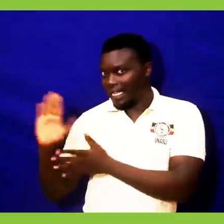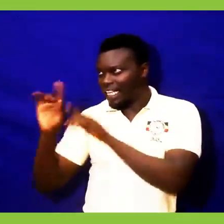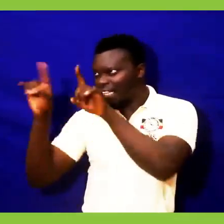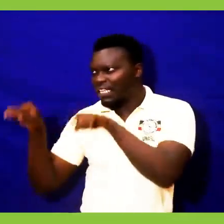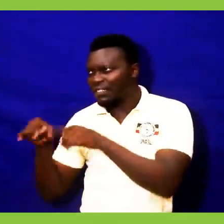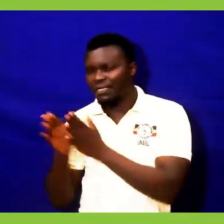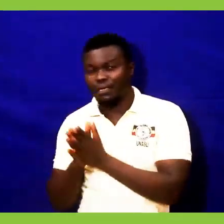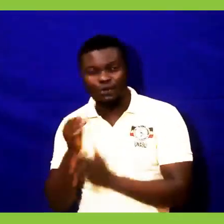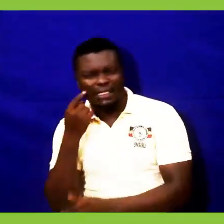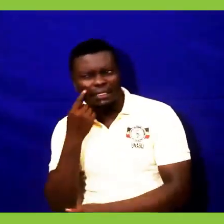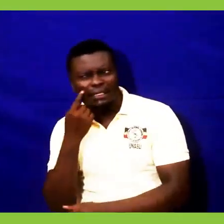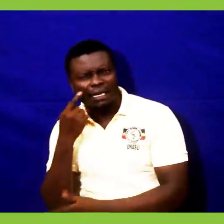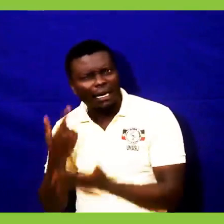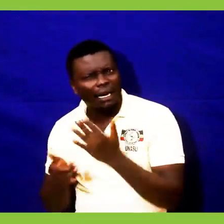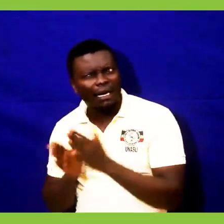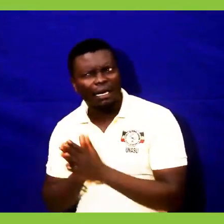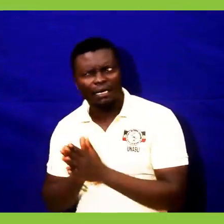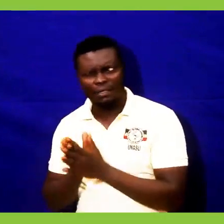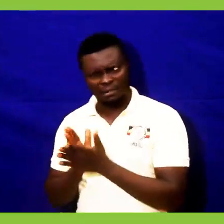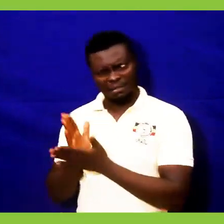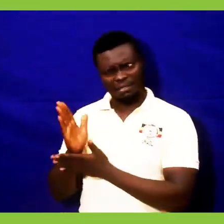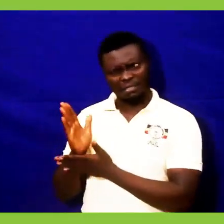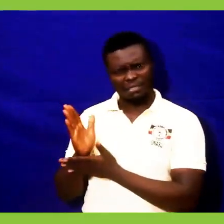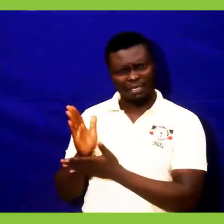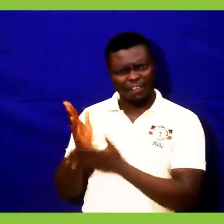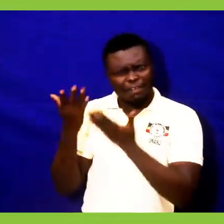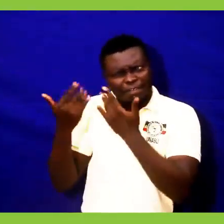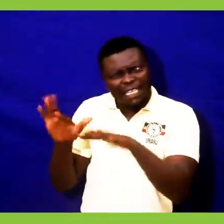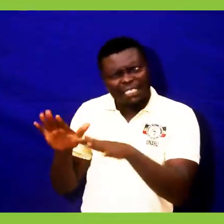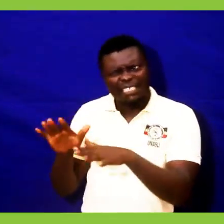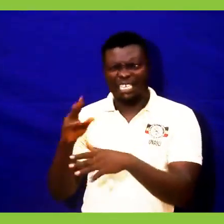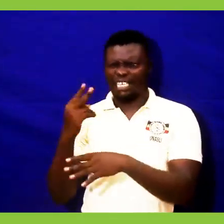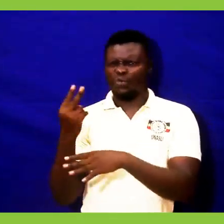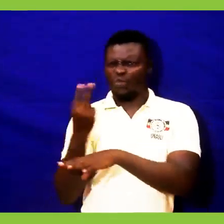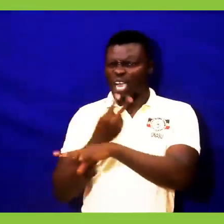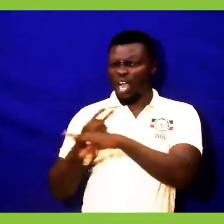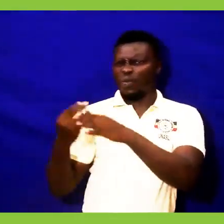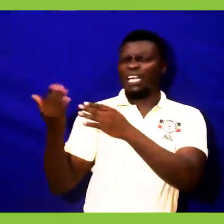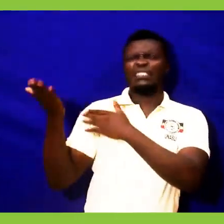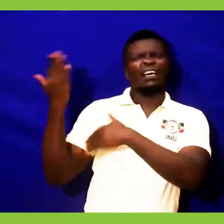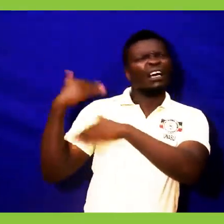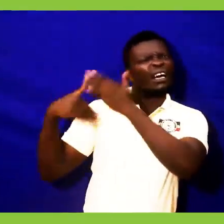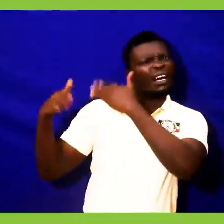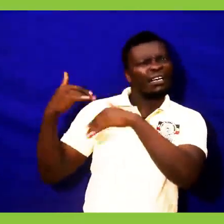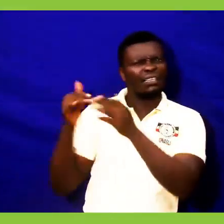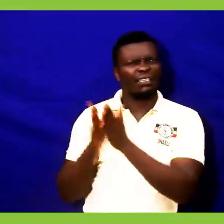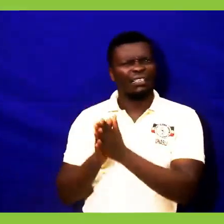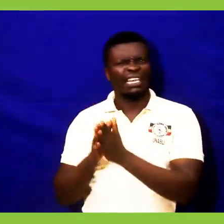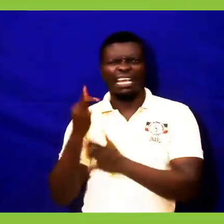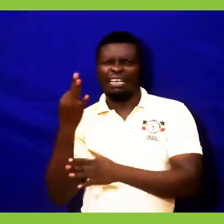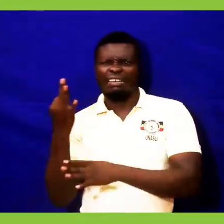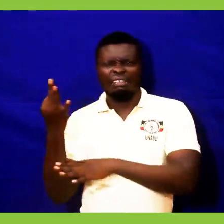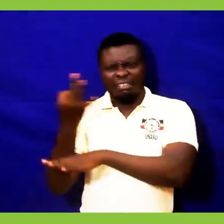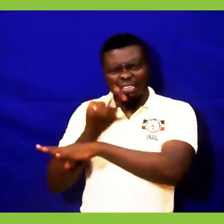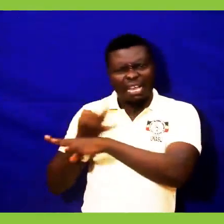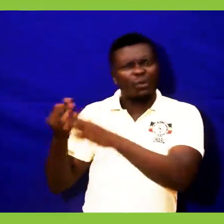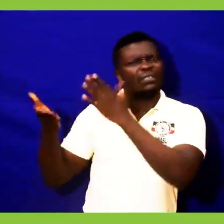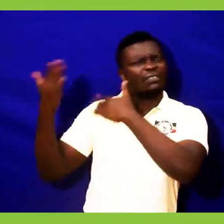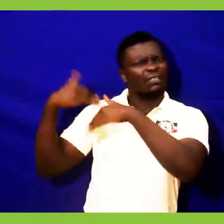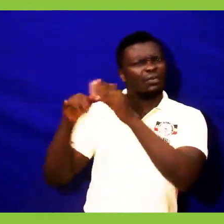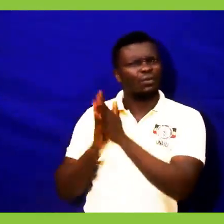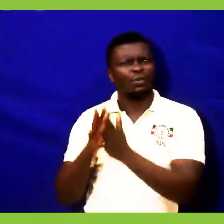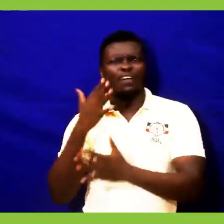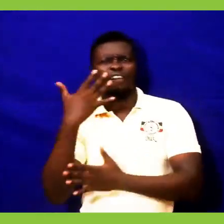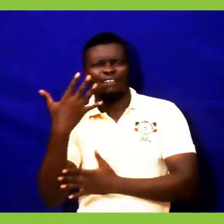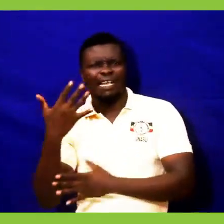blackboard, the listener may ask, did he do it 2 hours ago, 3 hours